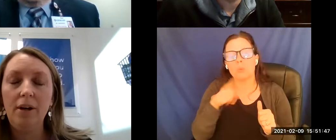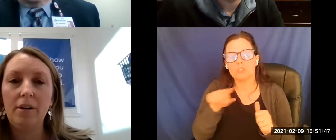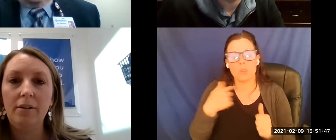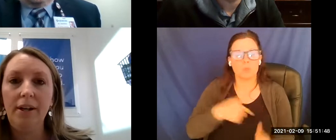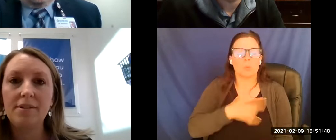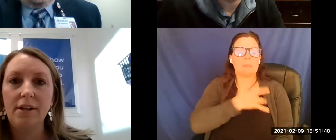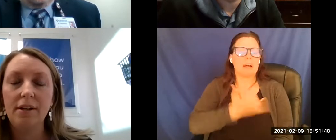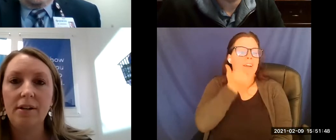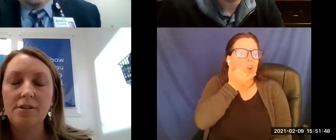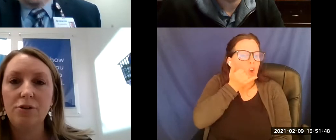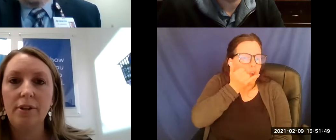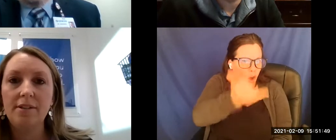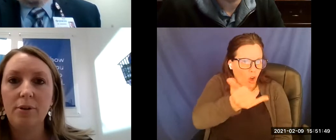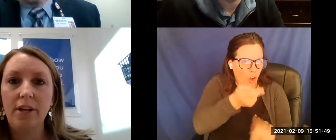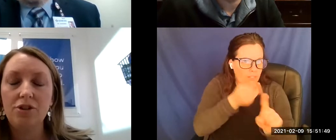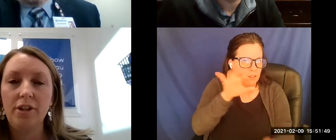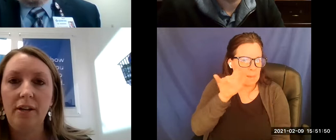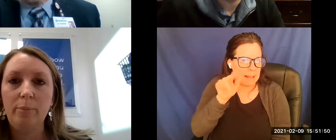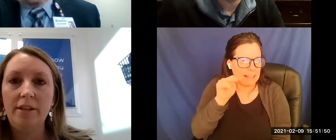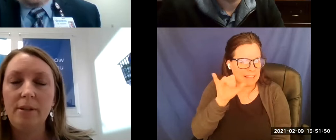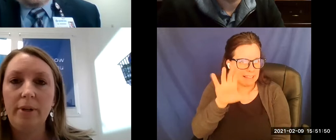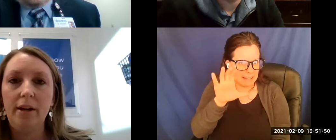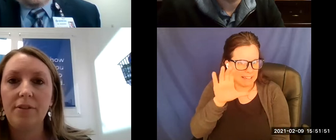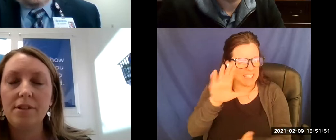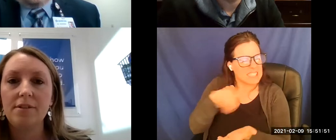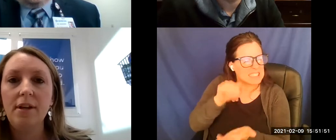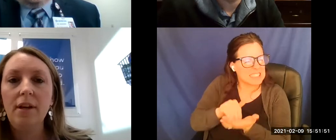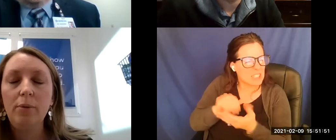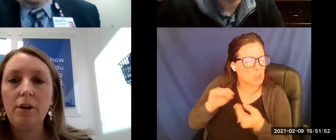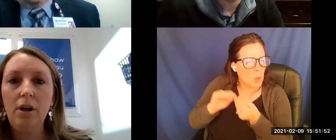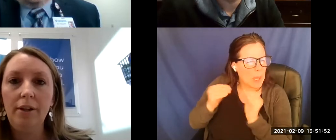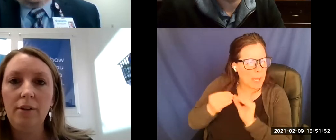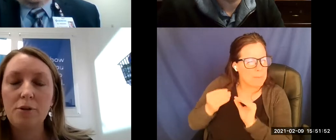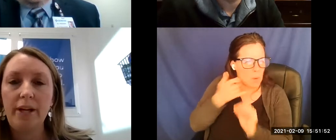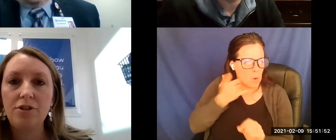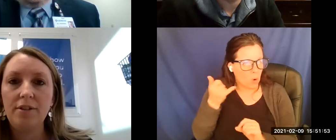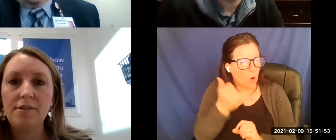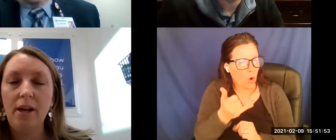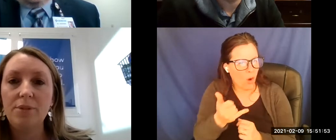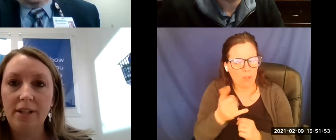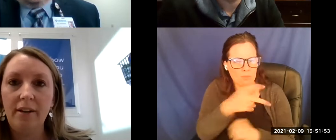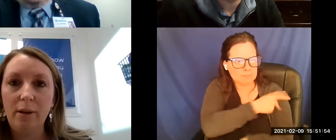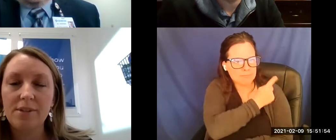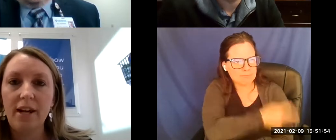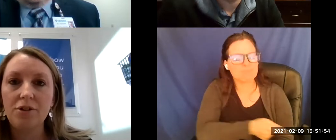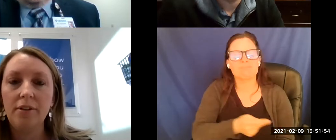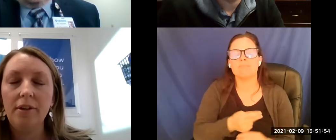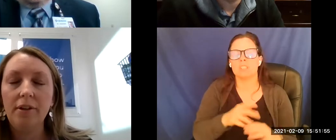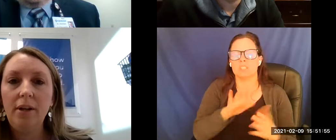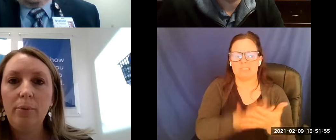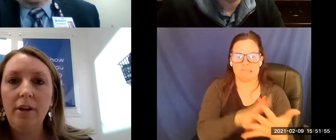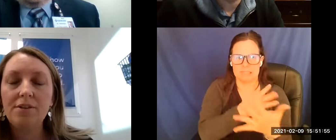from our clinics in a centralized location and the PCP offices. We are calling those patients to get them